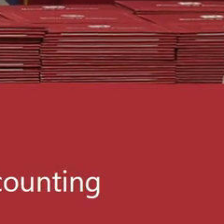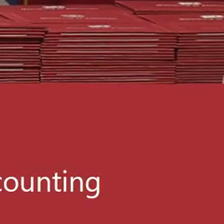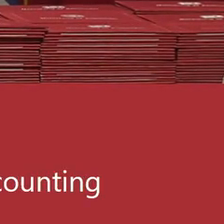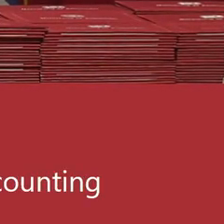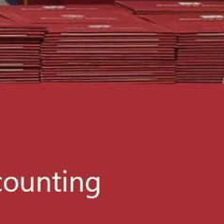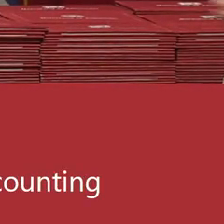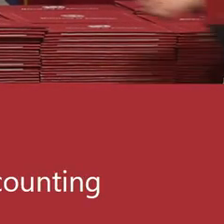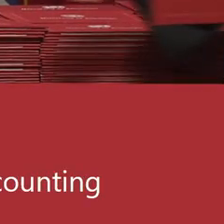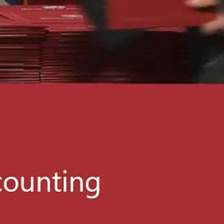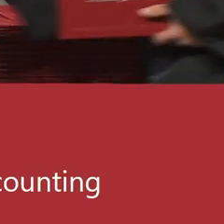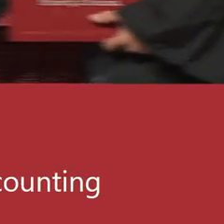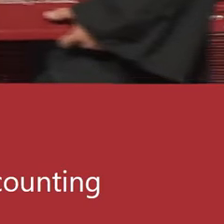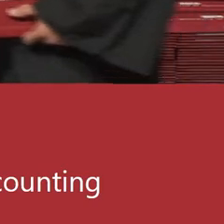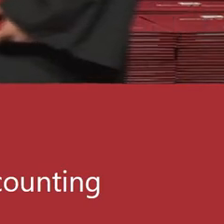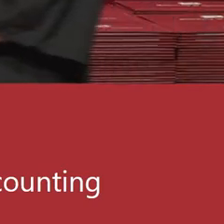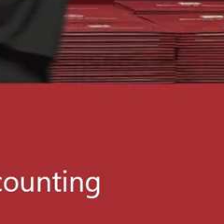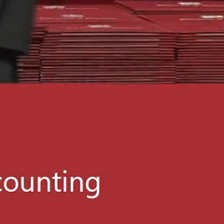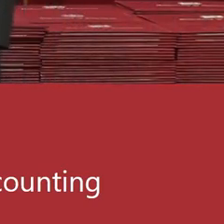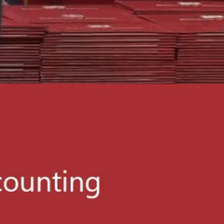Bo Cie.